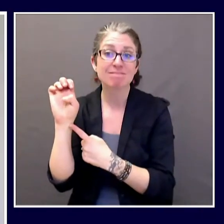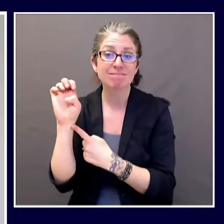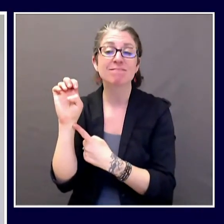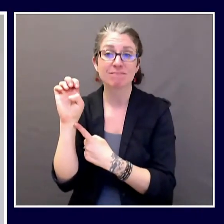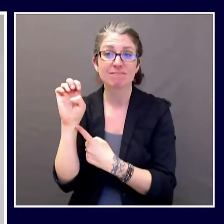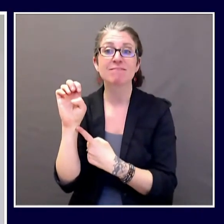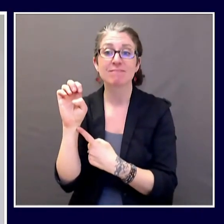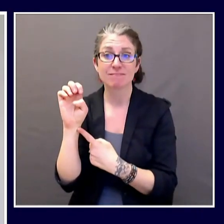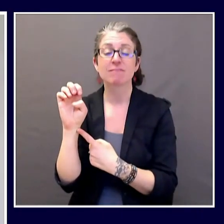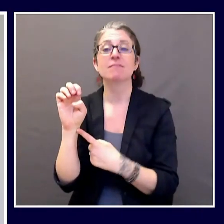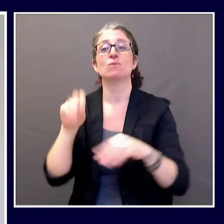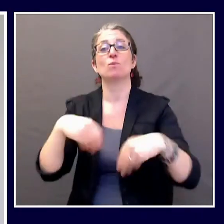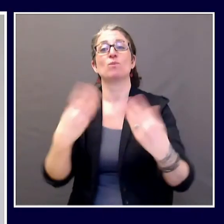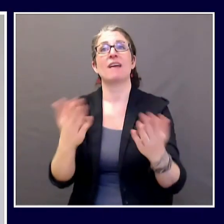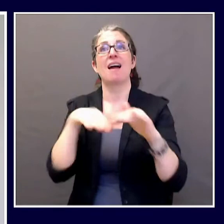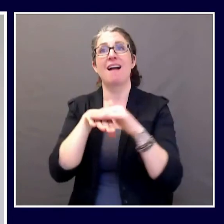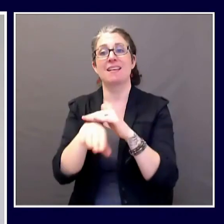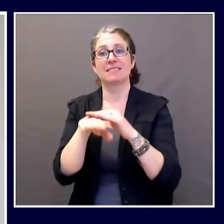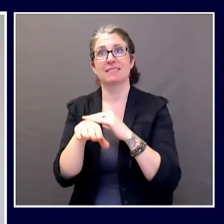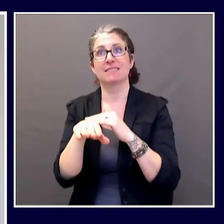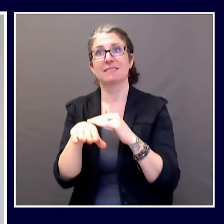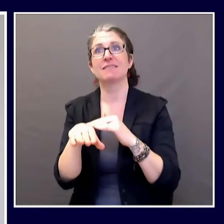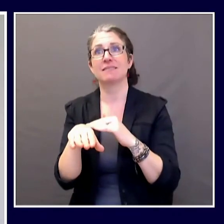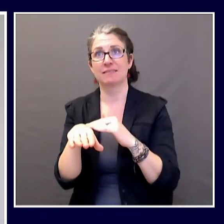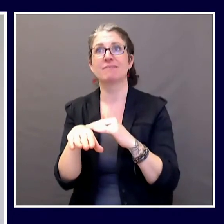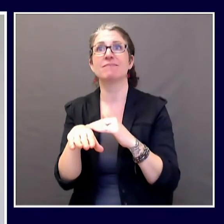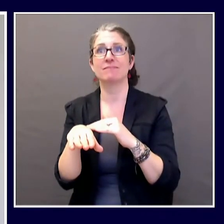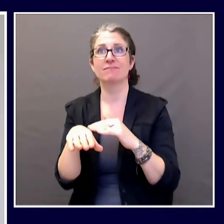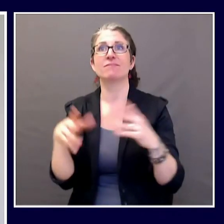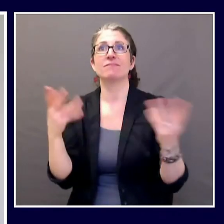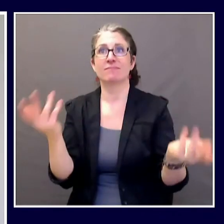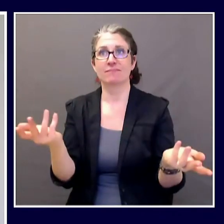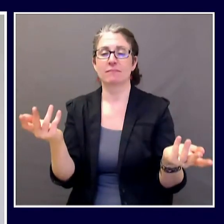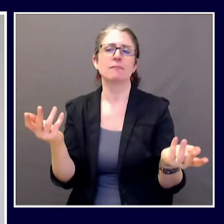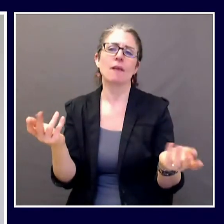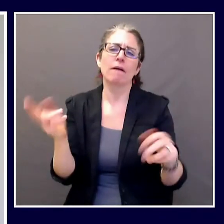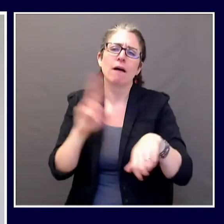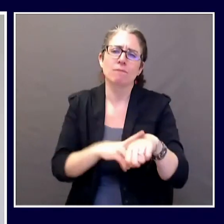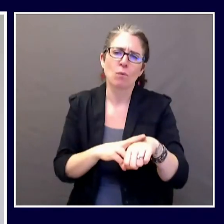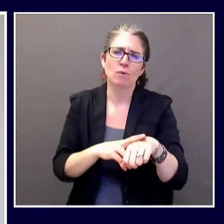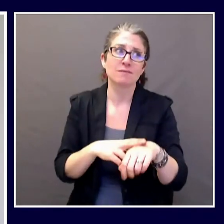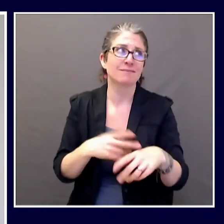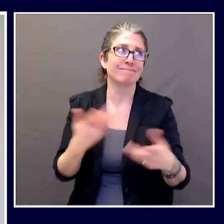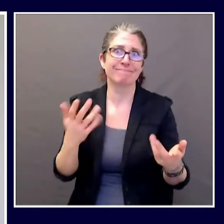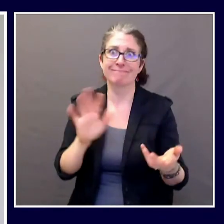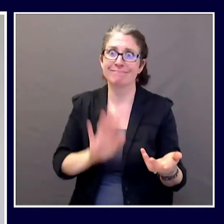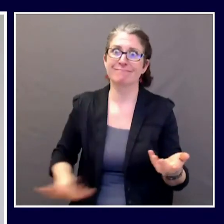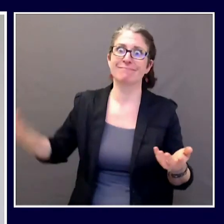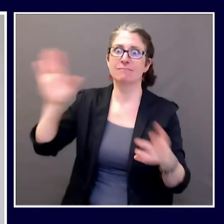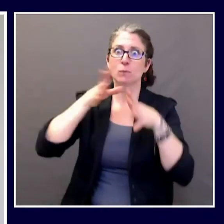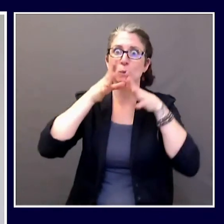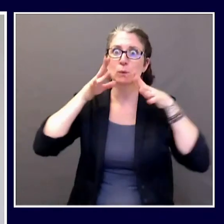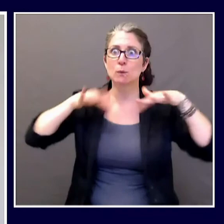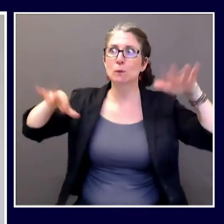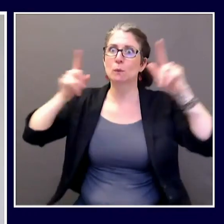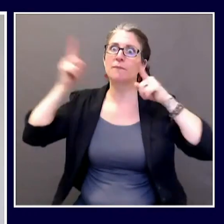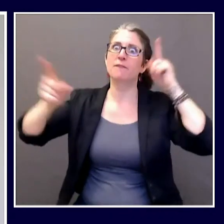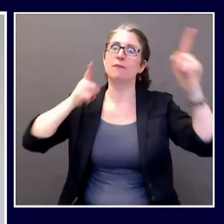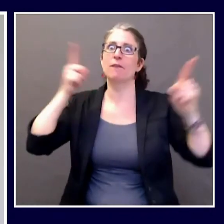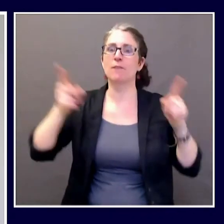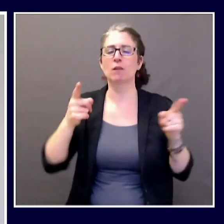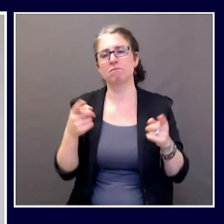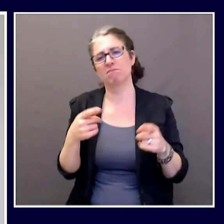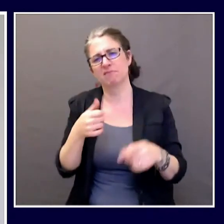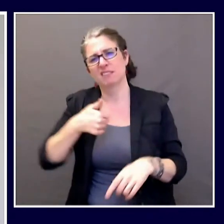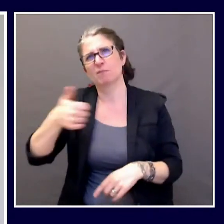essential services. But then the second is making sure there are sites for vaccination. We've worked a lot with healthcare providers, and I think we've